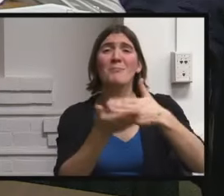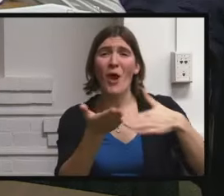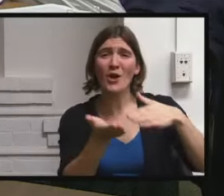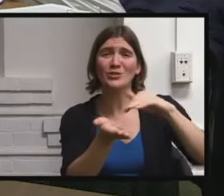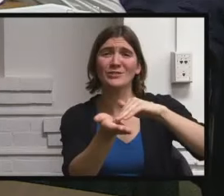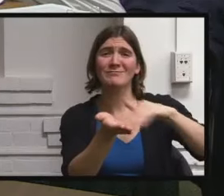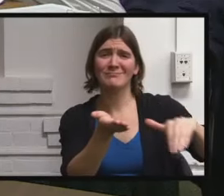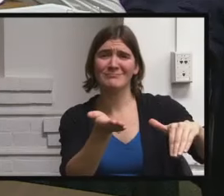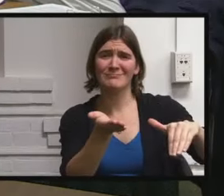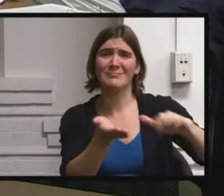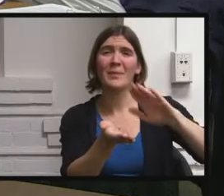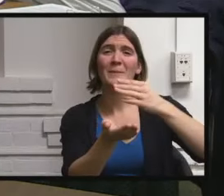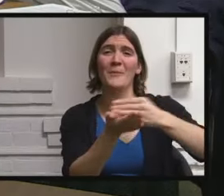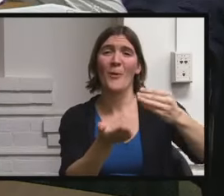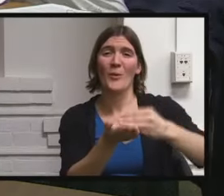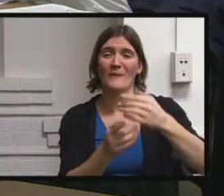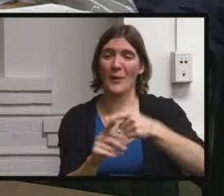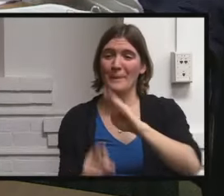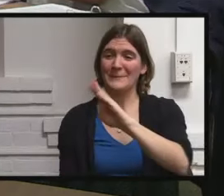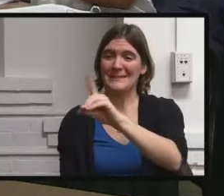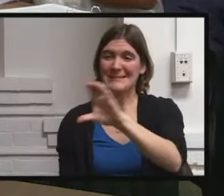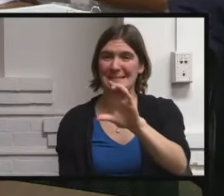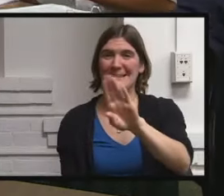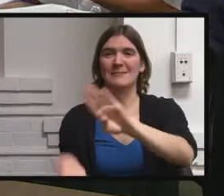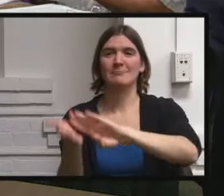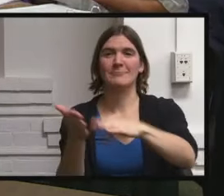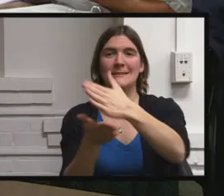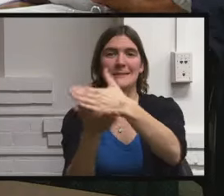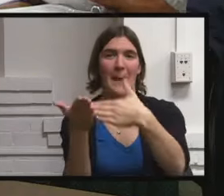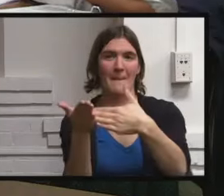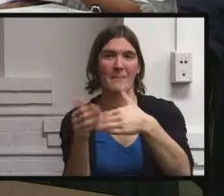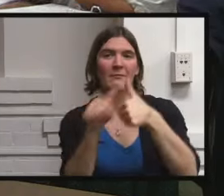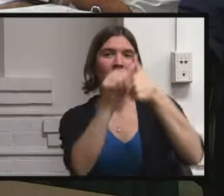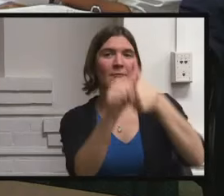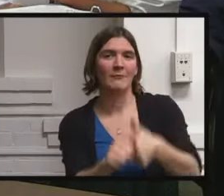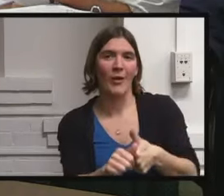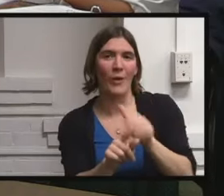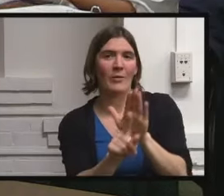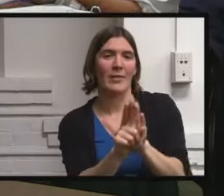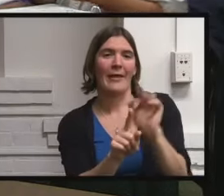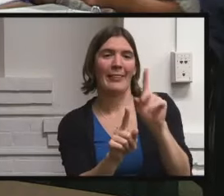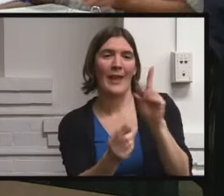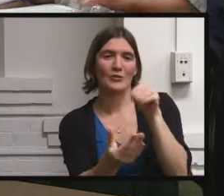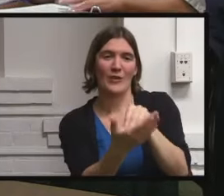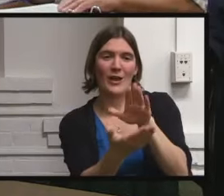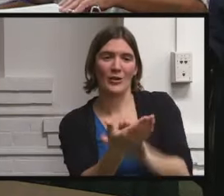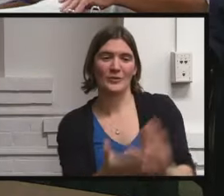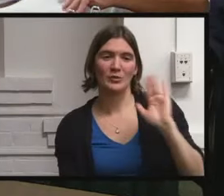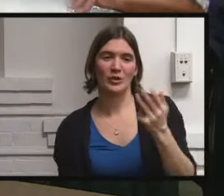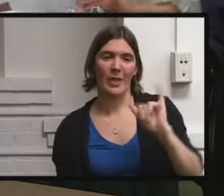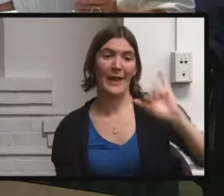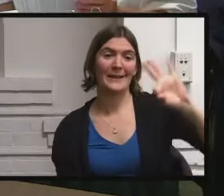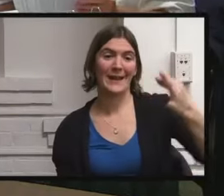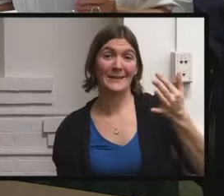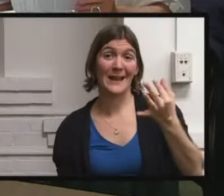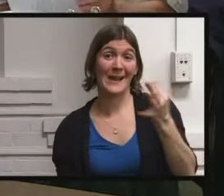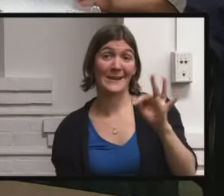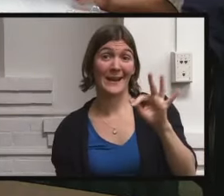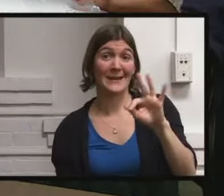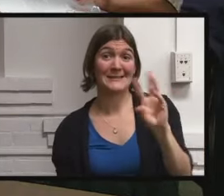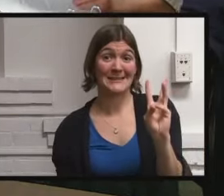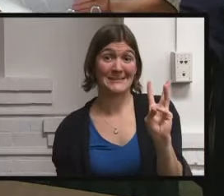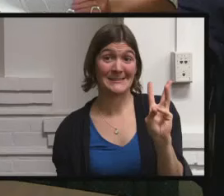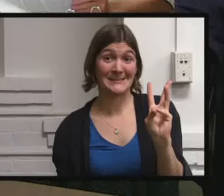mortgage from the Brattleboro Development Credit Corporation, recorded in the Brattleboro Land Records of July 9th,